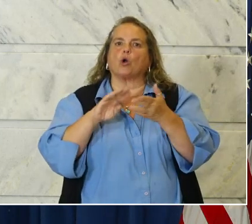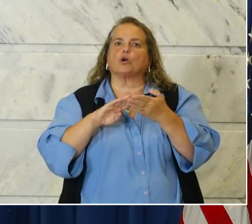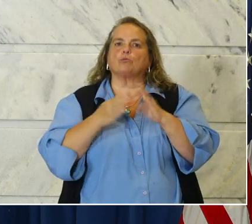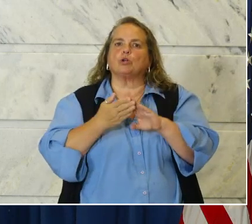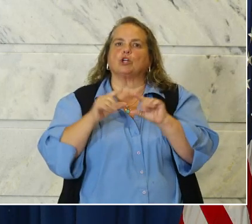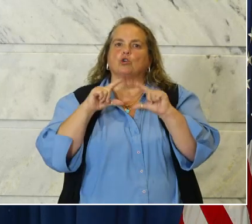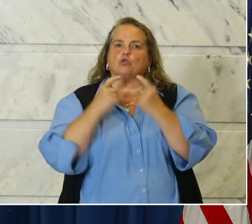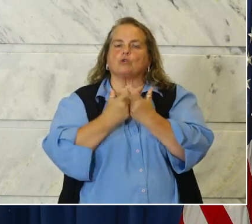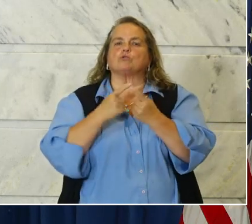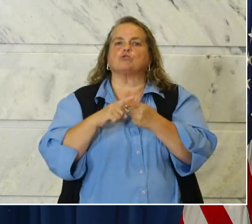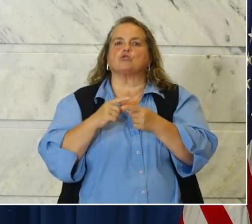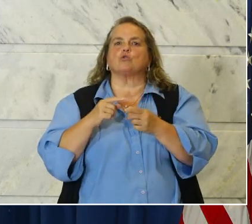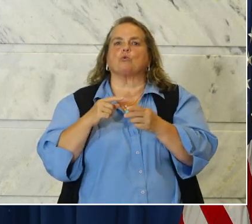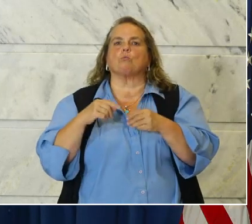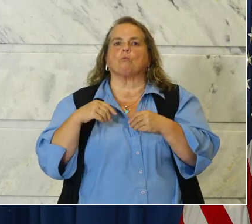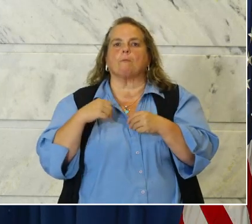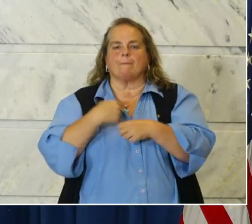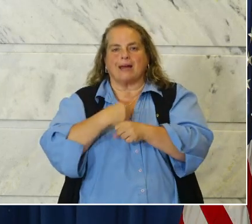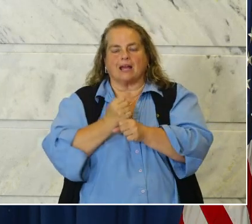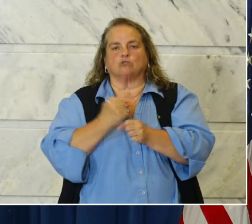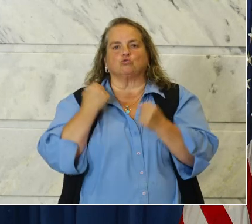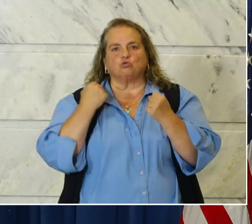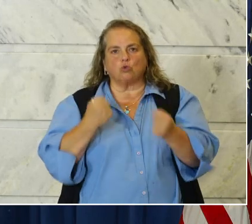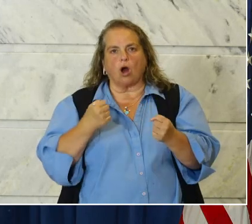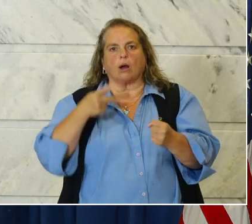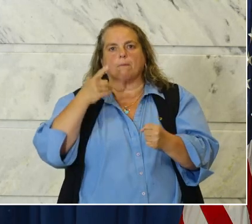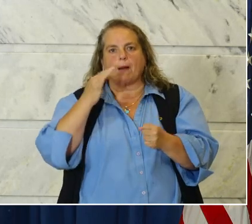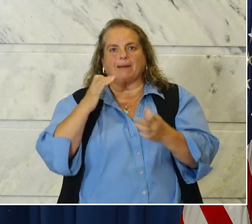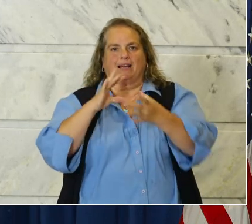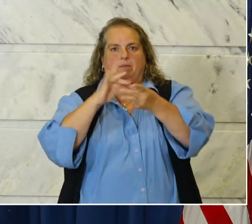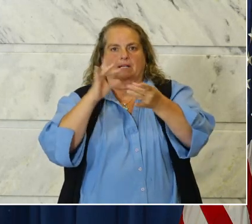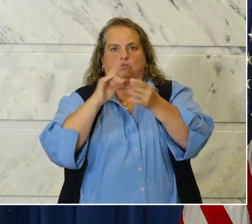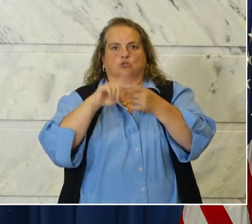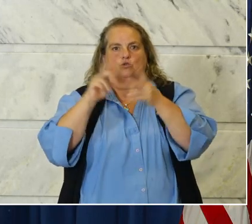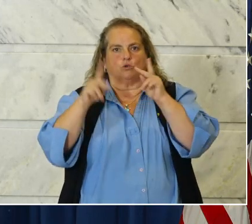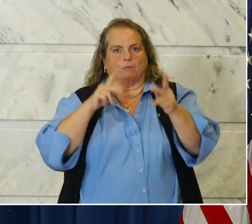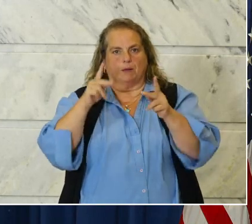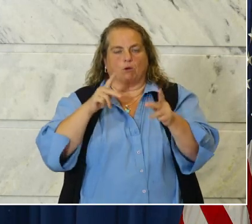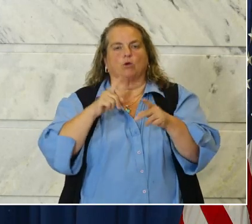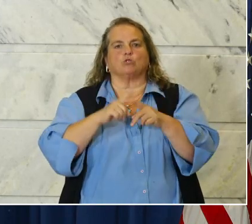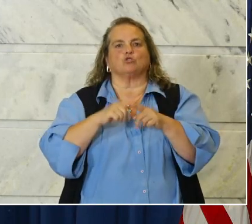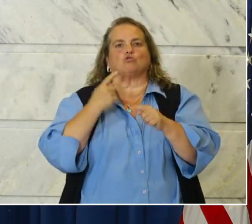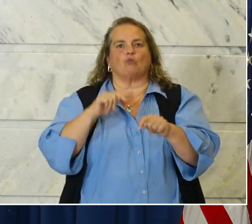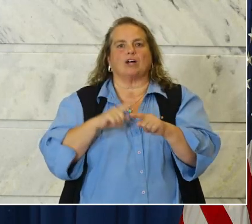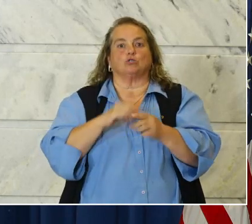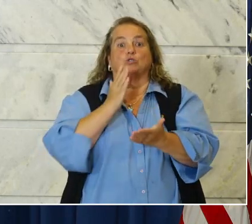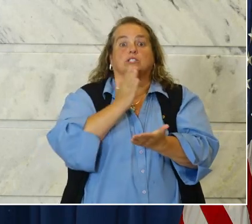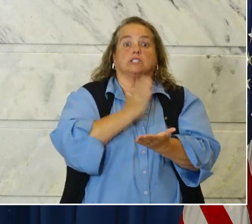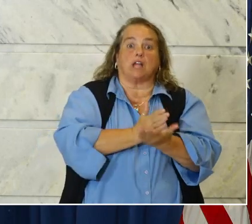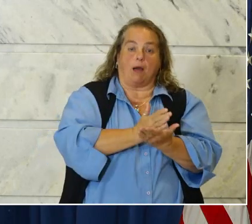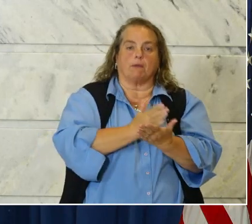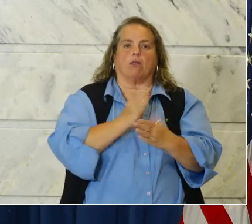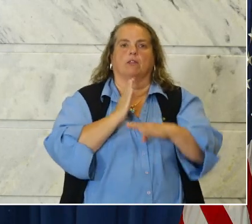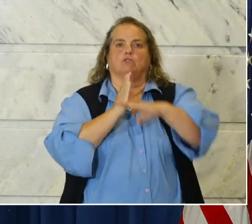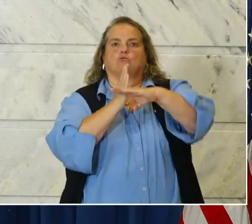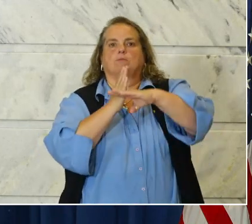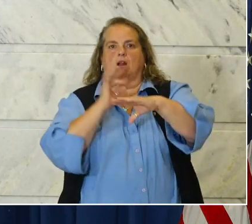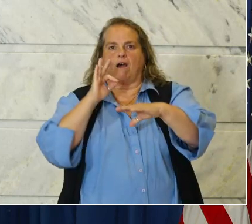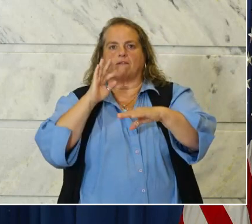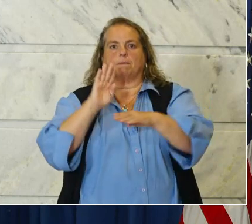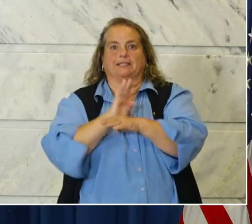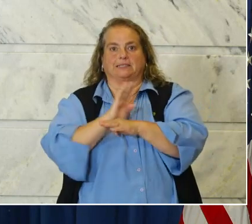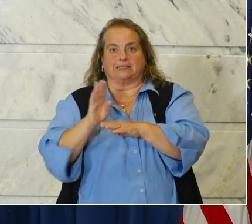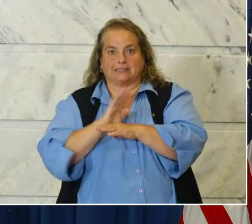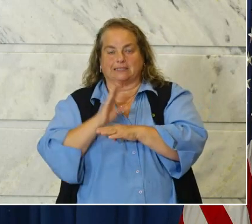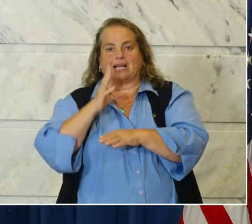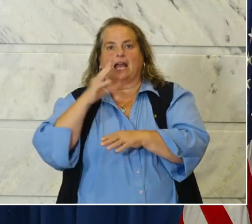strong public messaging of the importance of masks in avoiding disruptions to business and school operations. Now, I've had the